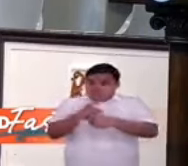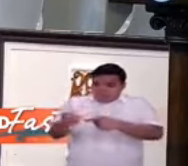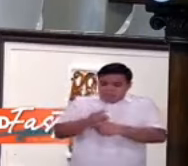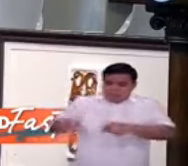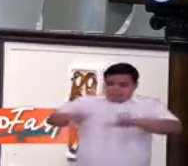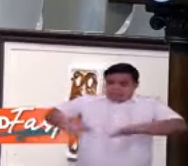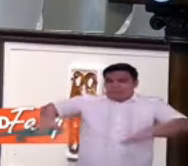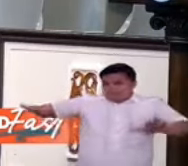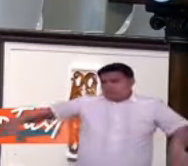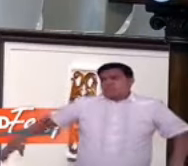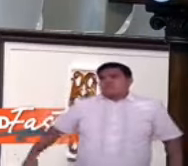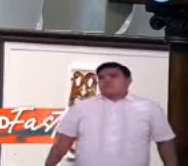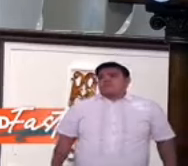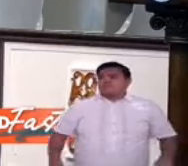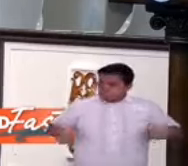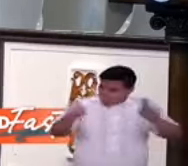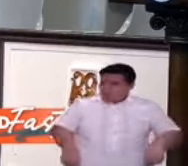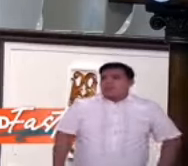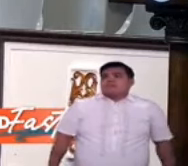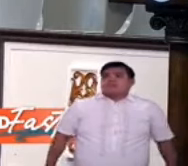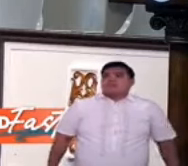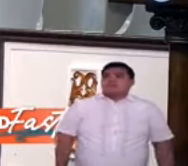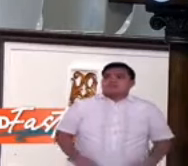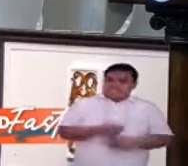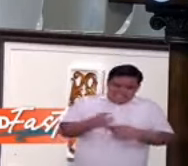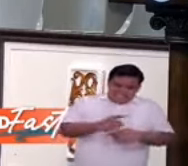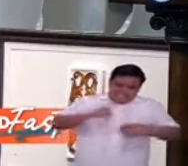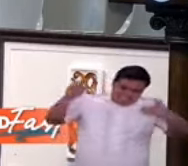Discipline your child. Discipline.